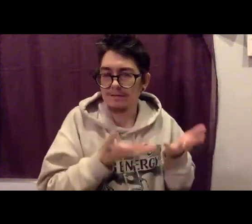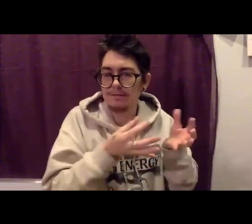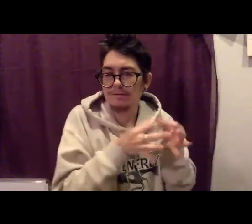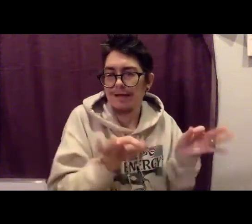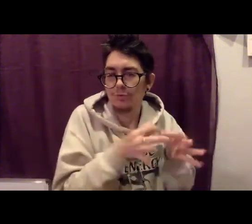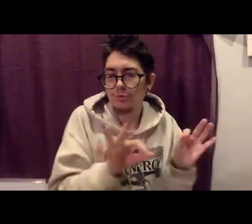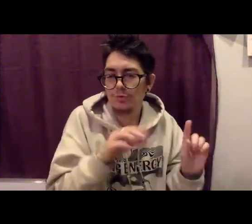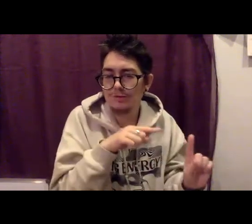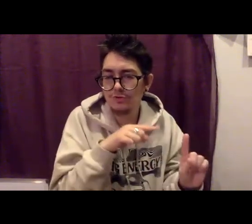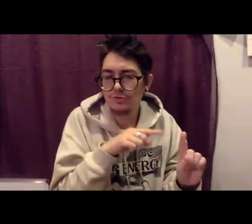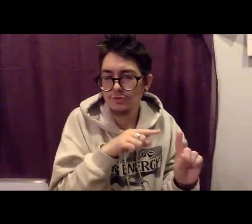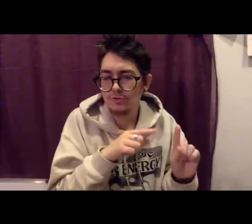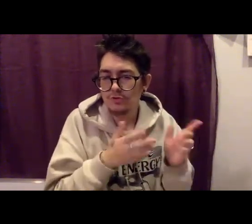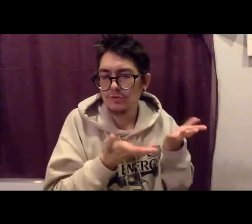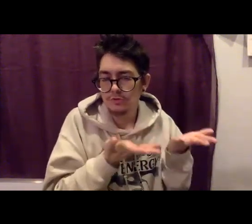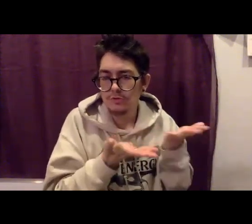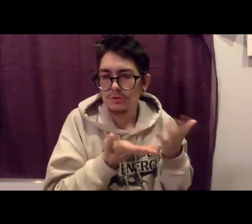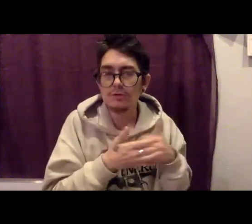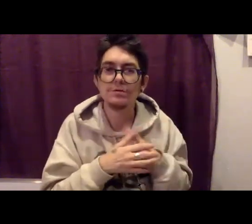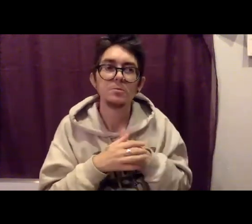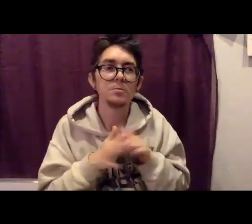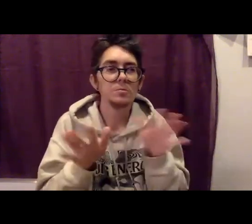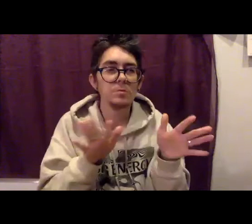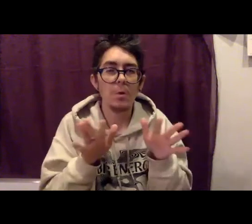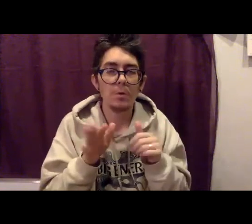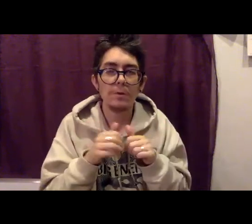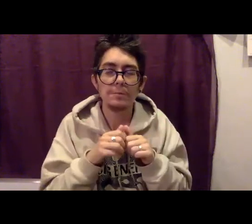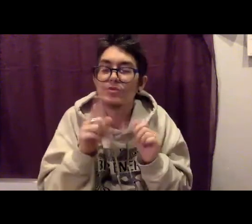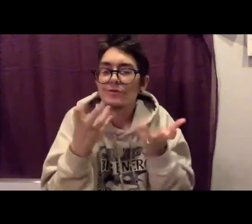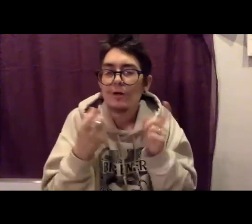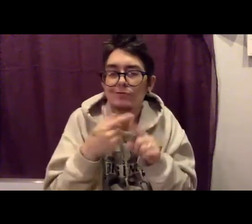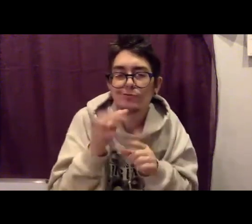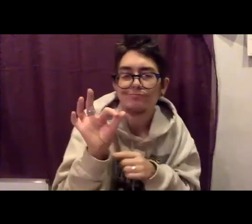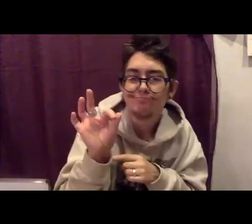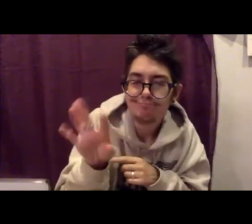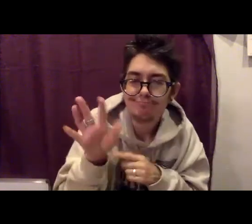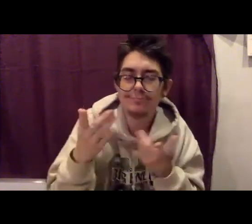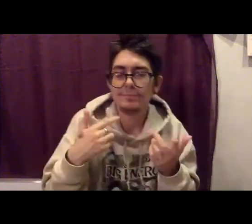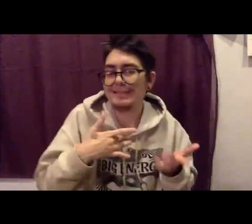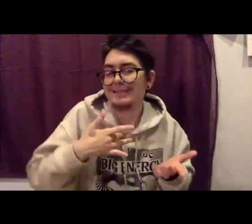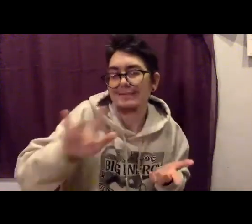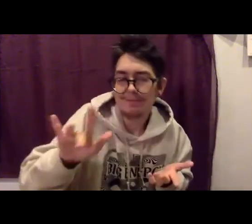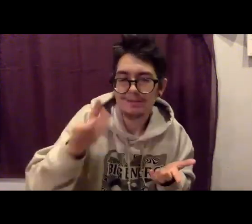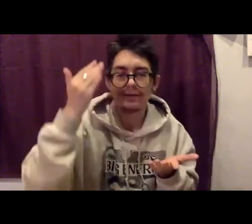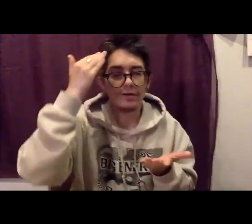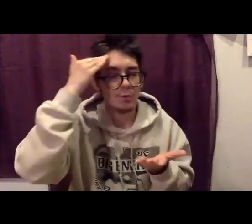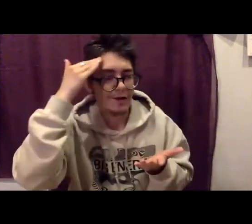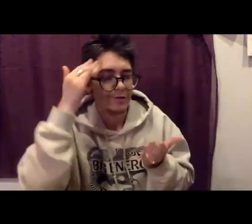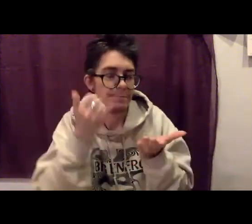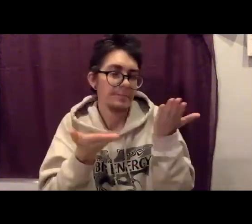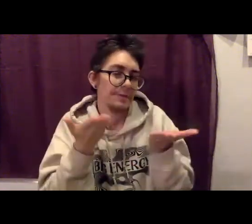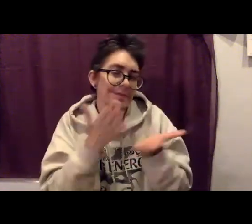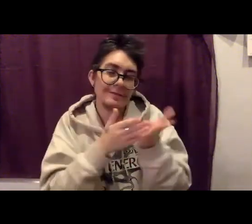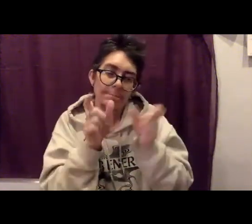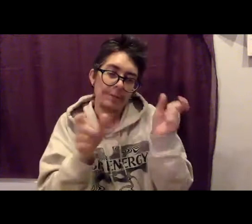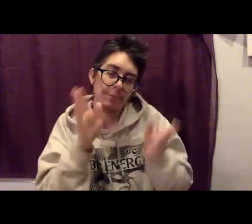And it can be a little heavier as far as that language or that word choice or that sign choice. So just a little tip that I thought I would share with